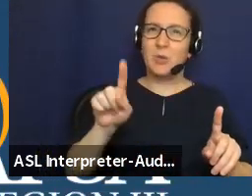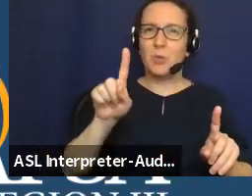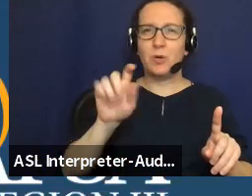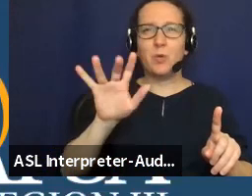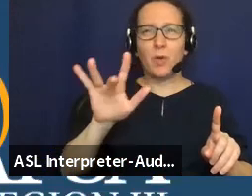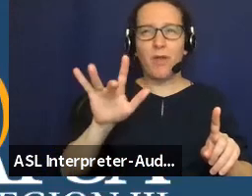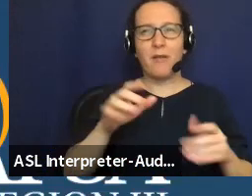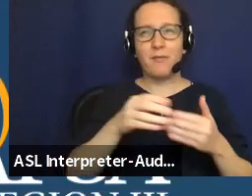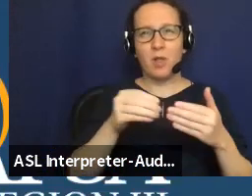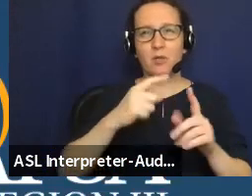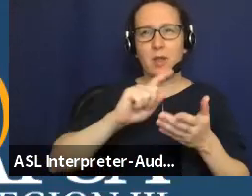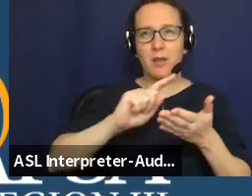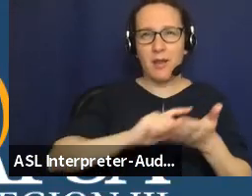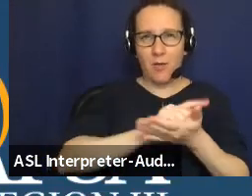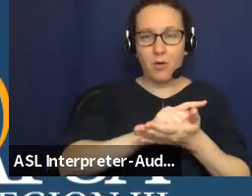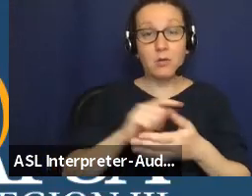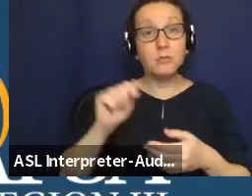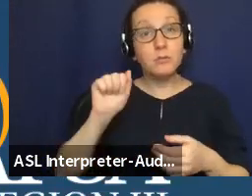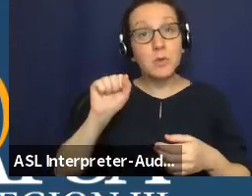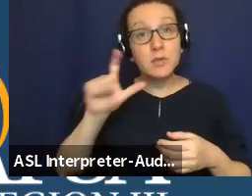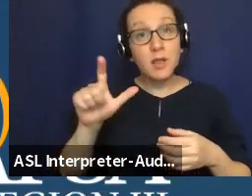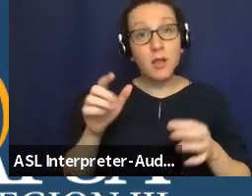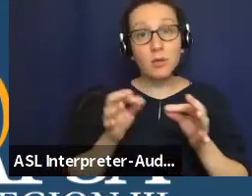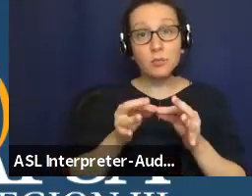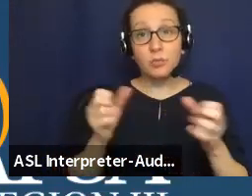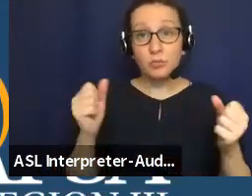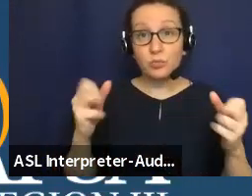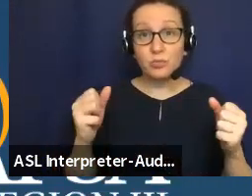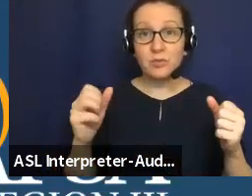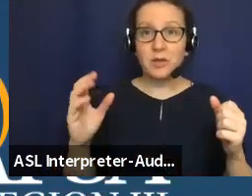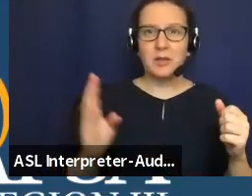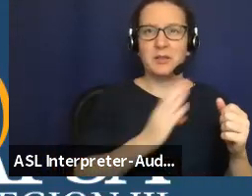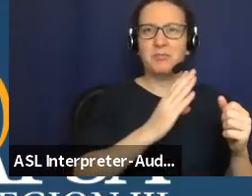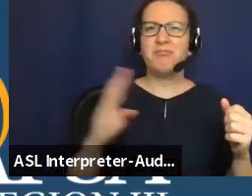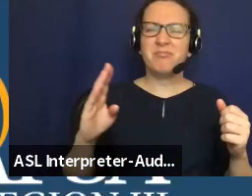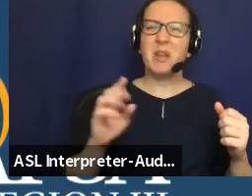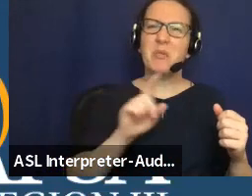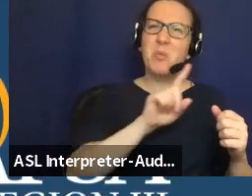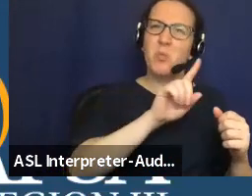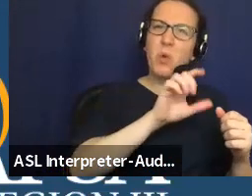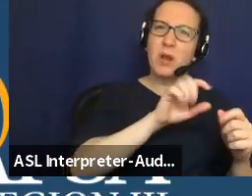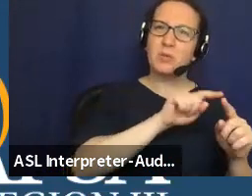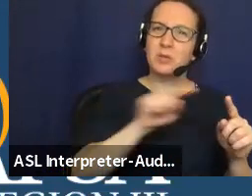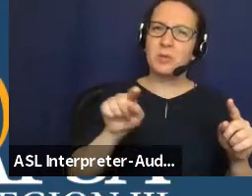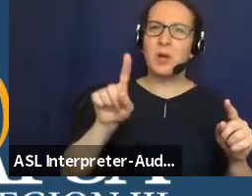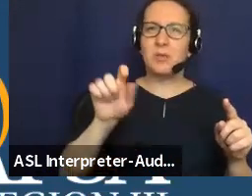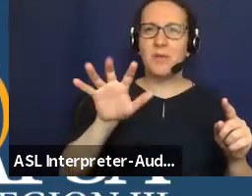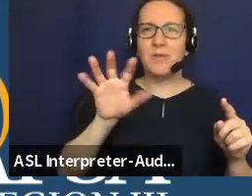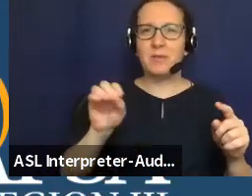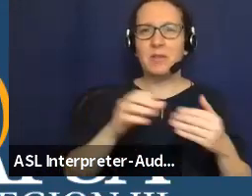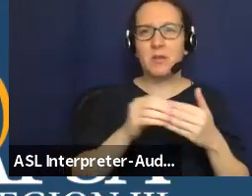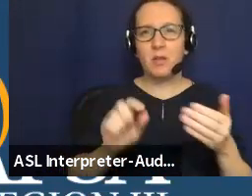hour. American Sign Language has been, again, probably about $100 to $150 an